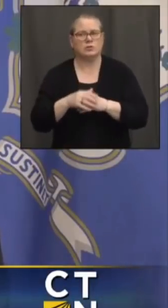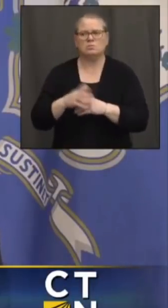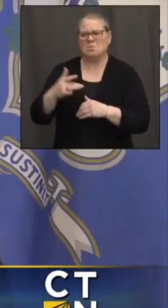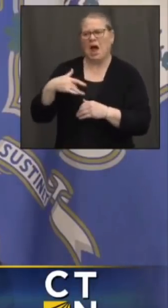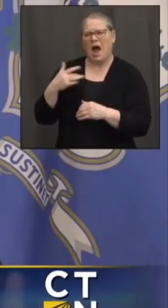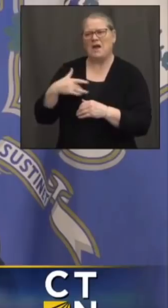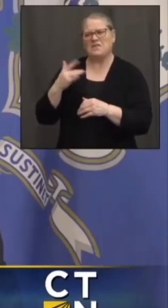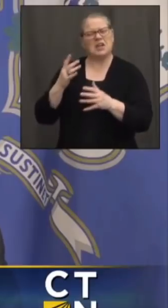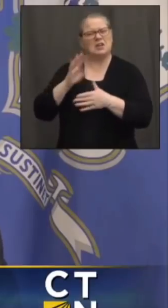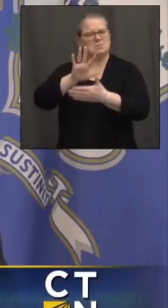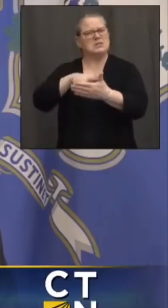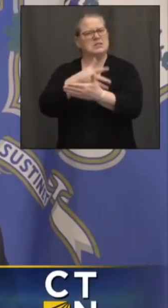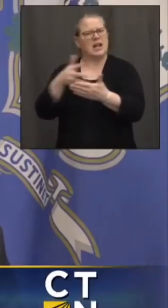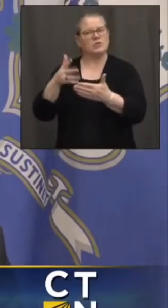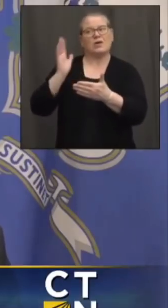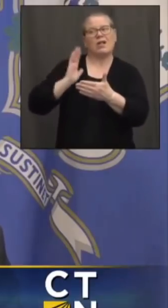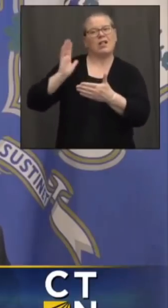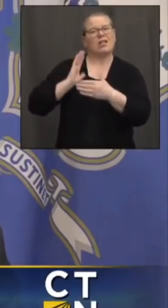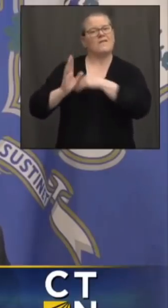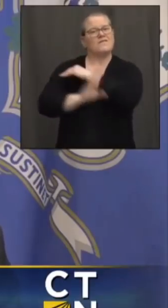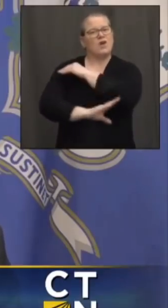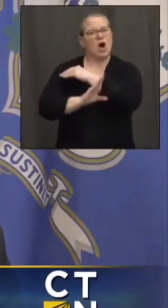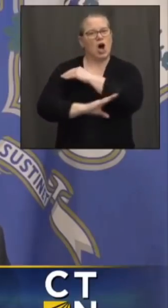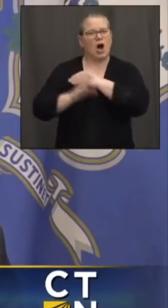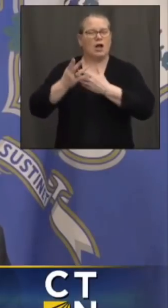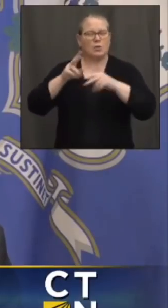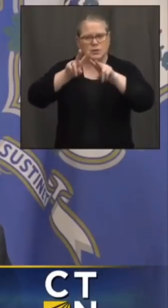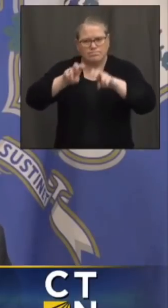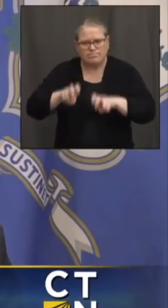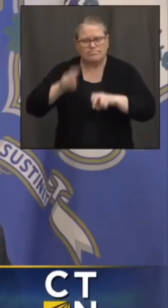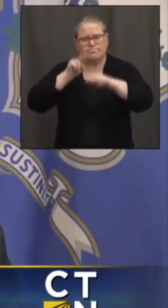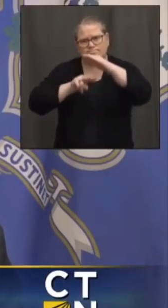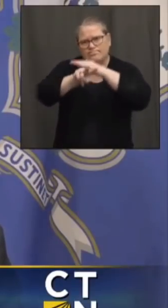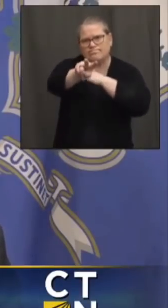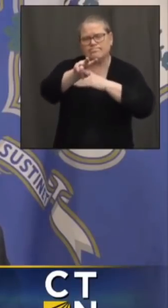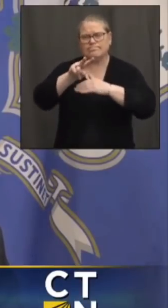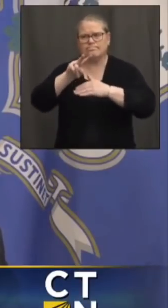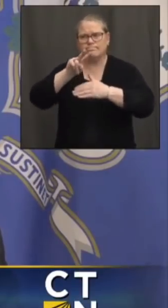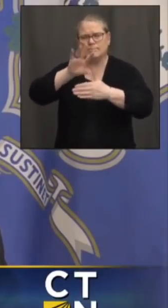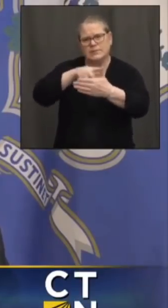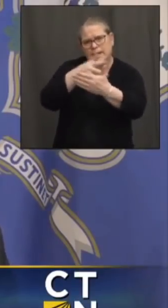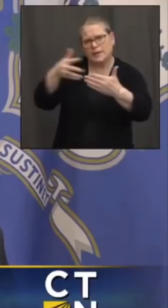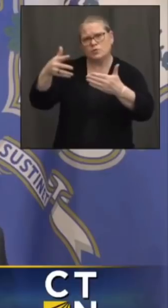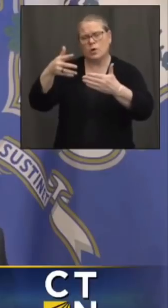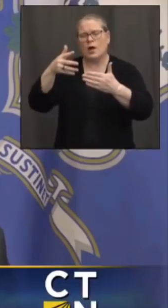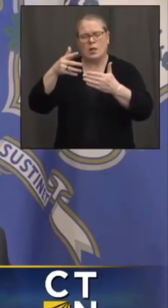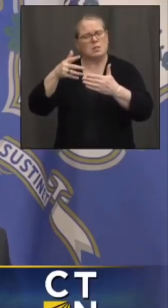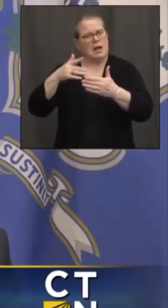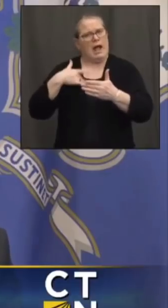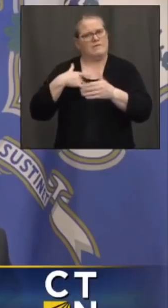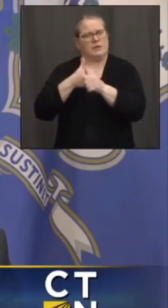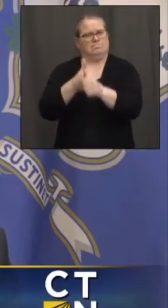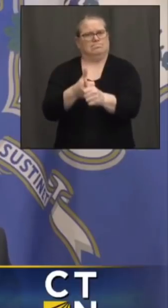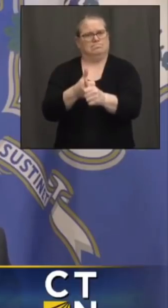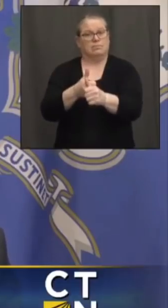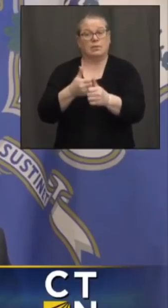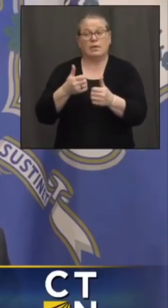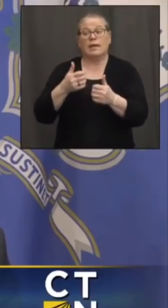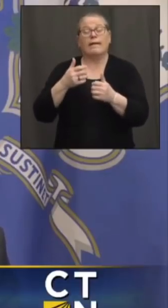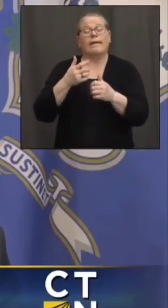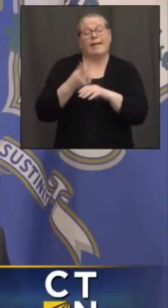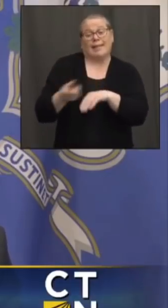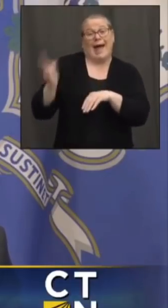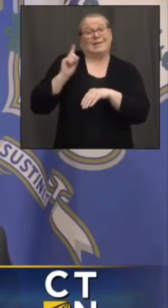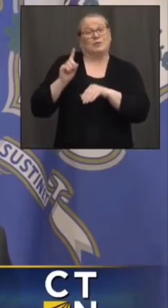snow days in there. We caught up by the end of Sunday. But this schedule, I'd love to see it accelerated. I'd love to see